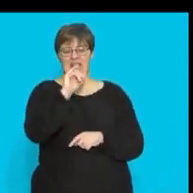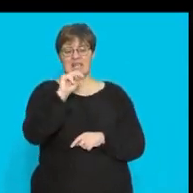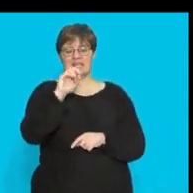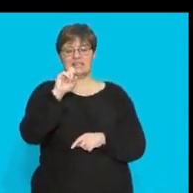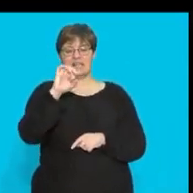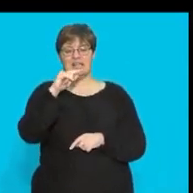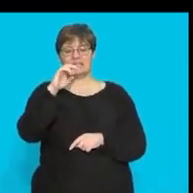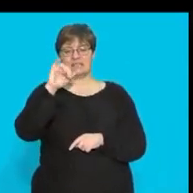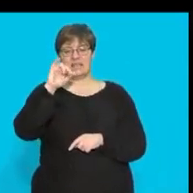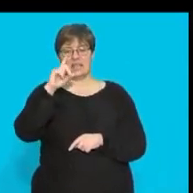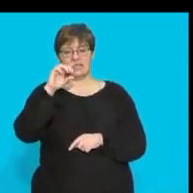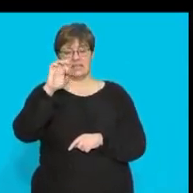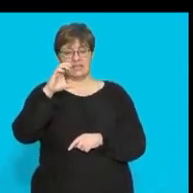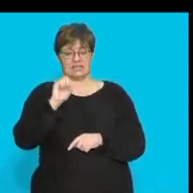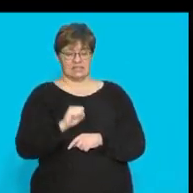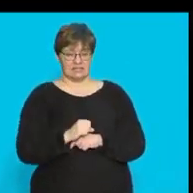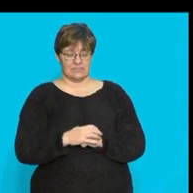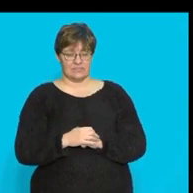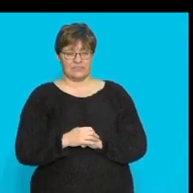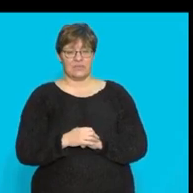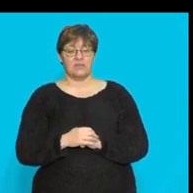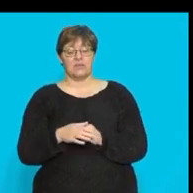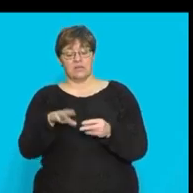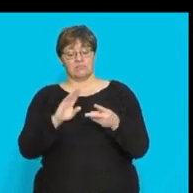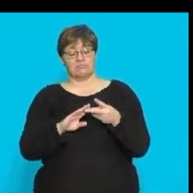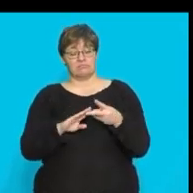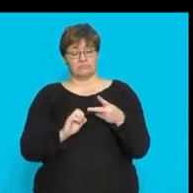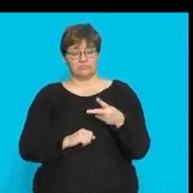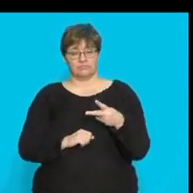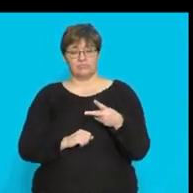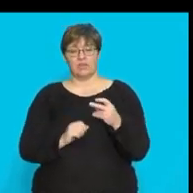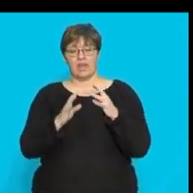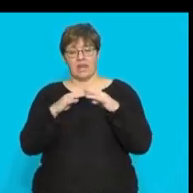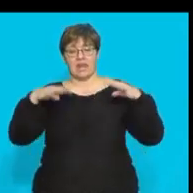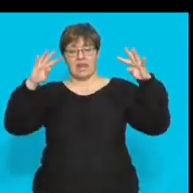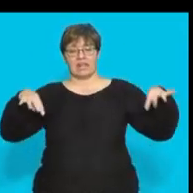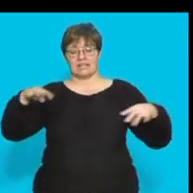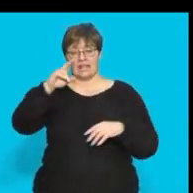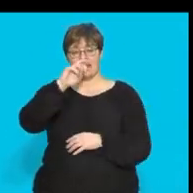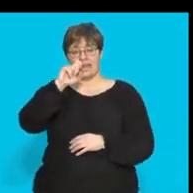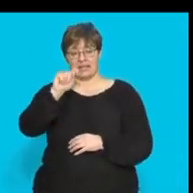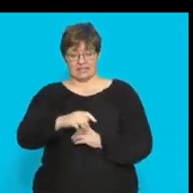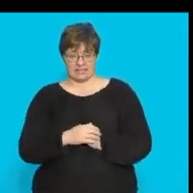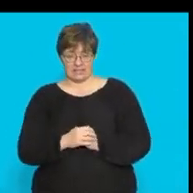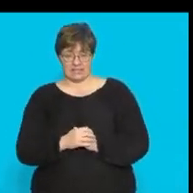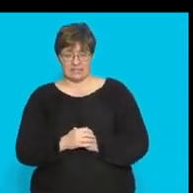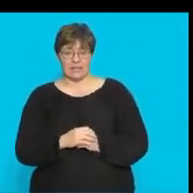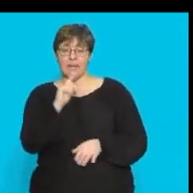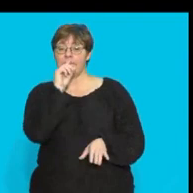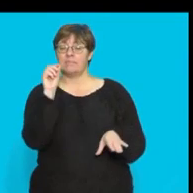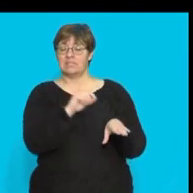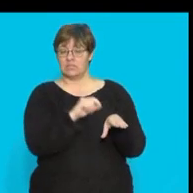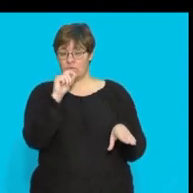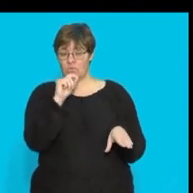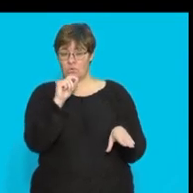Right, there we go. Another way we can use, right, is nets. And those mosquito nets,